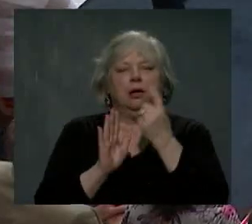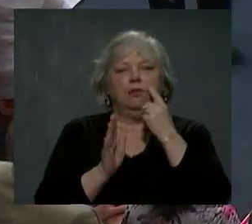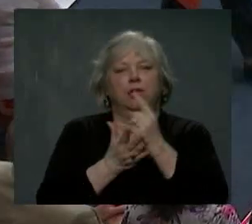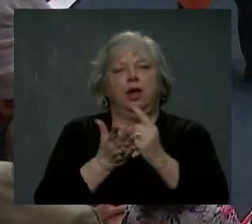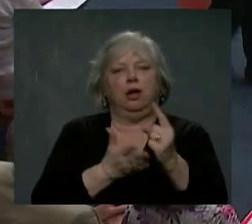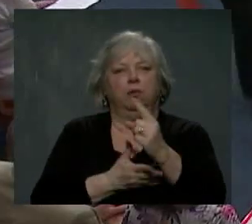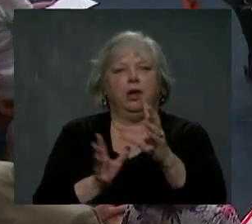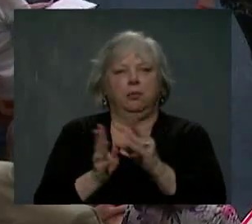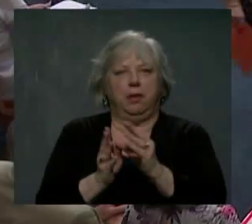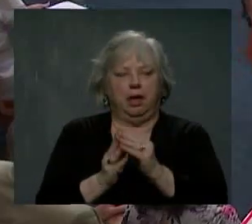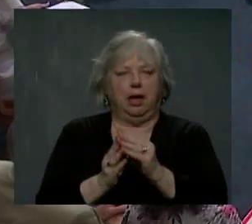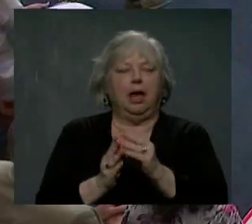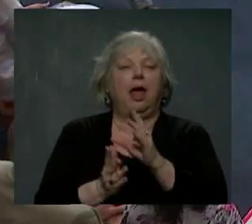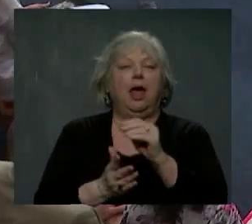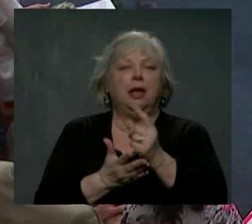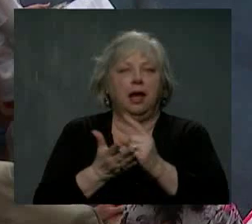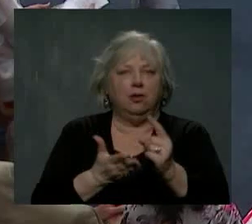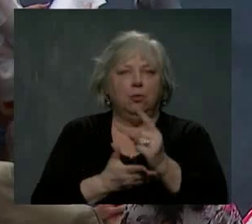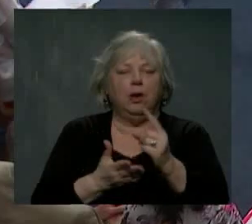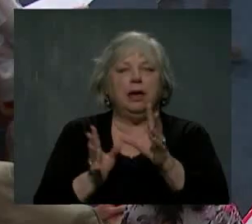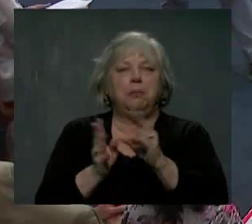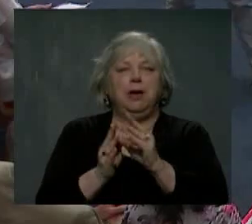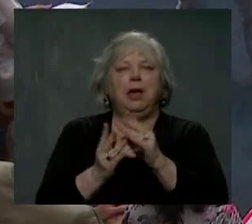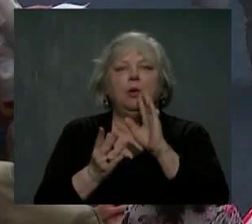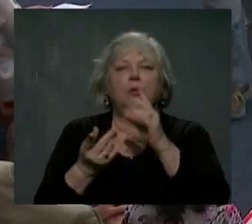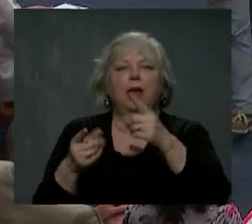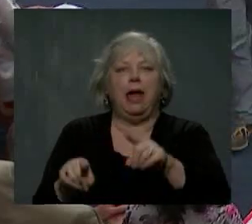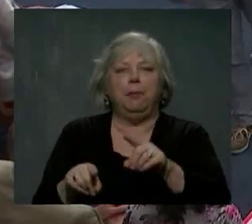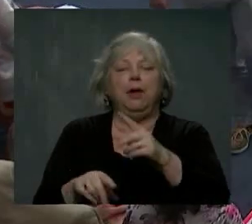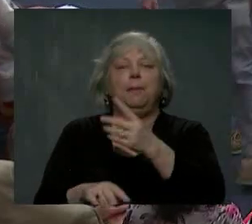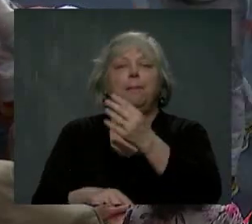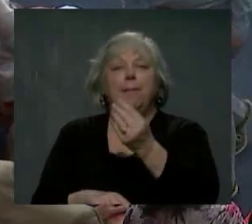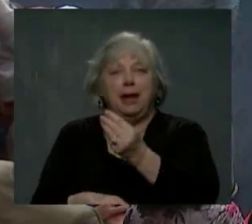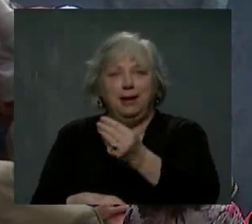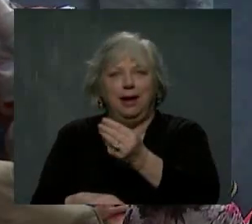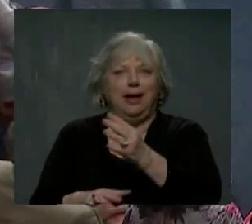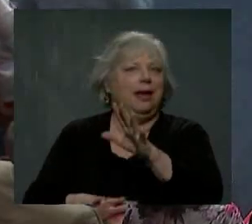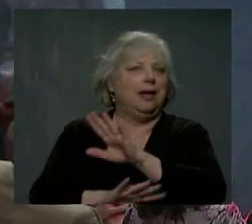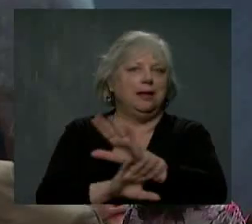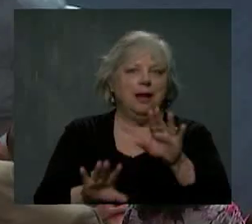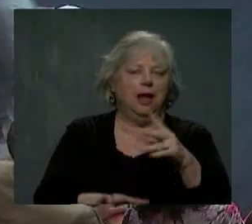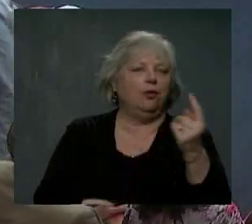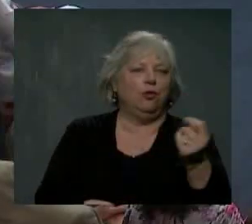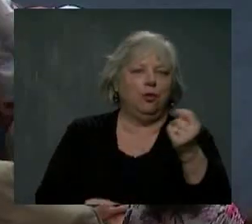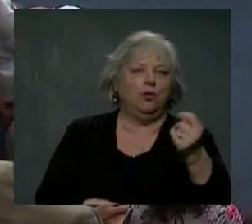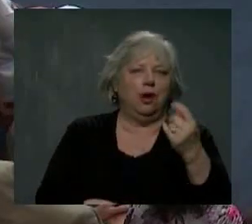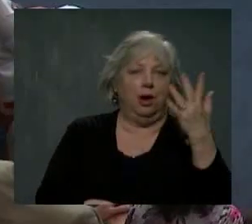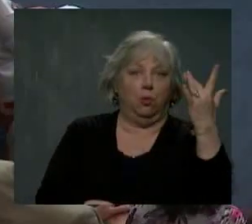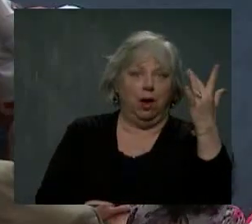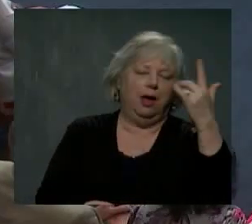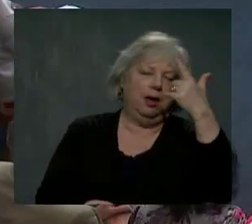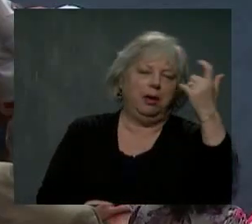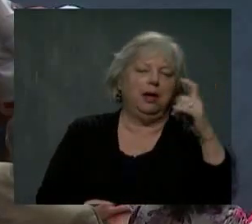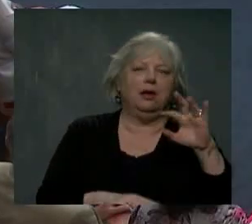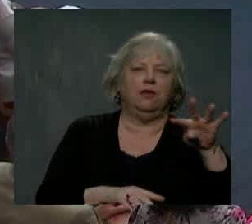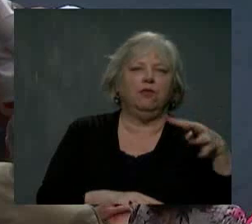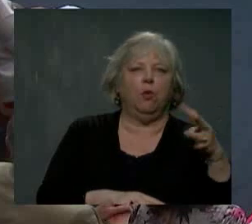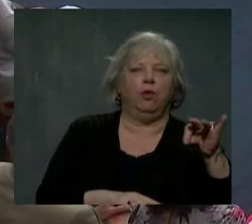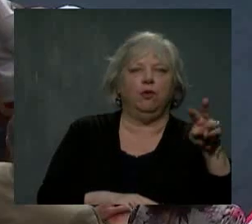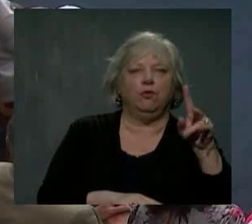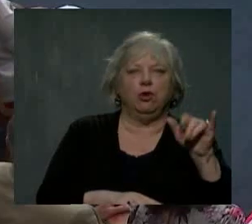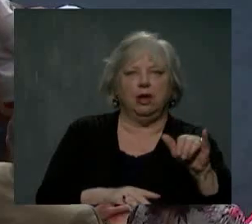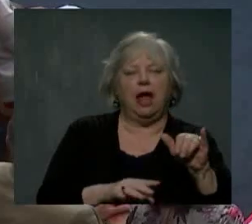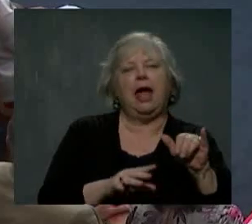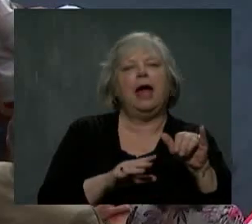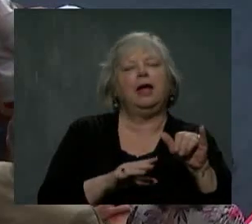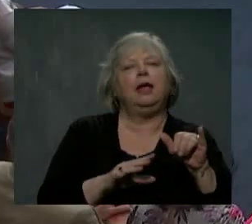And next week, our meeting will be on Monday instead of Tuesday because of the 4th of July holiday. And tonight, we're going to start